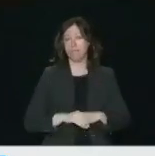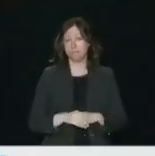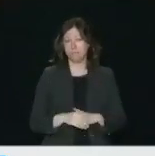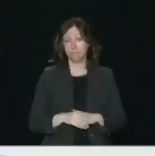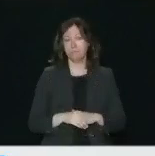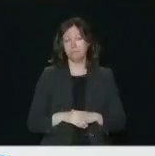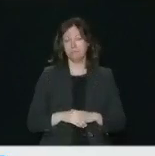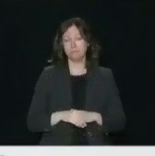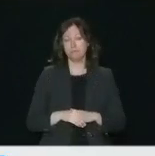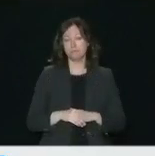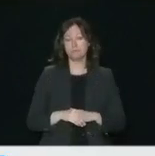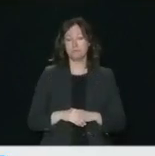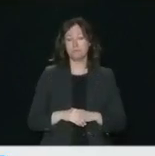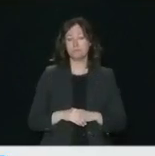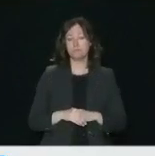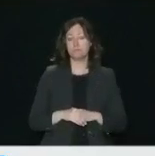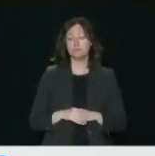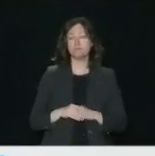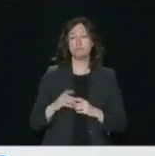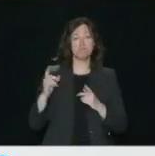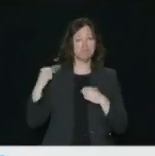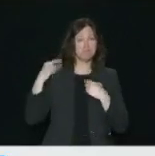Bonjour à toutes et à tous.